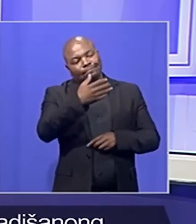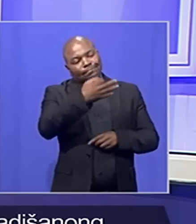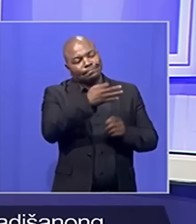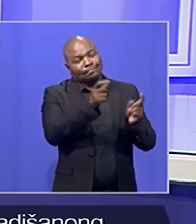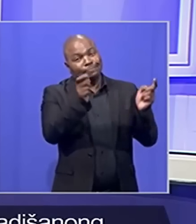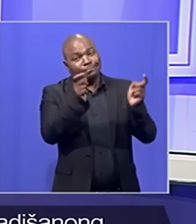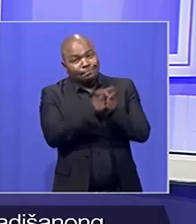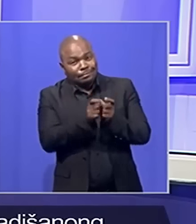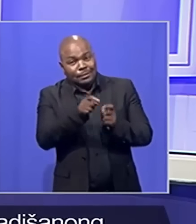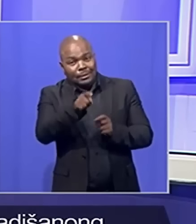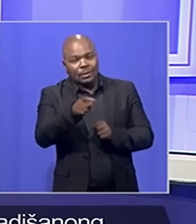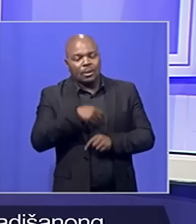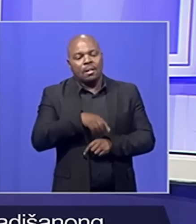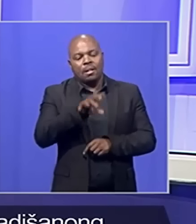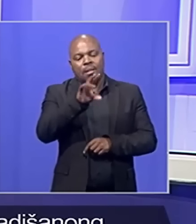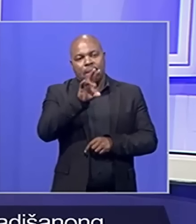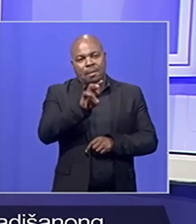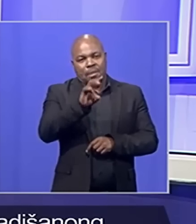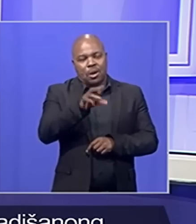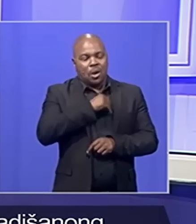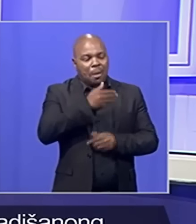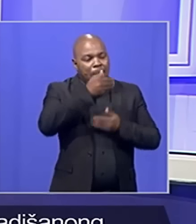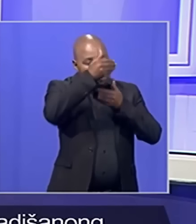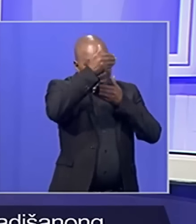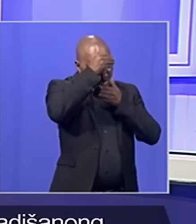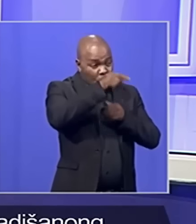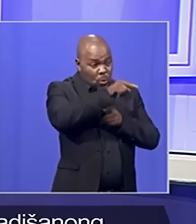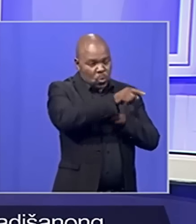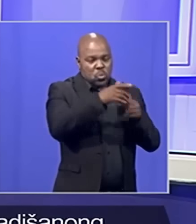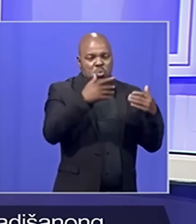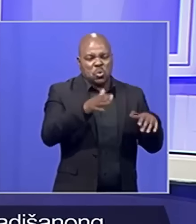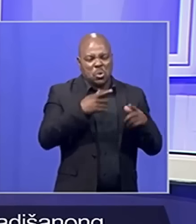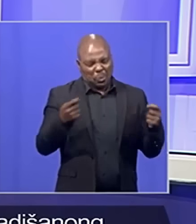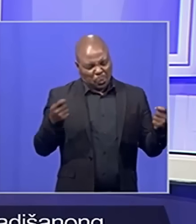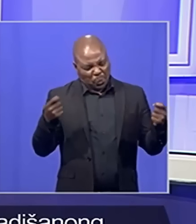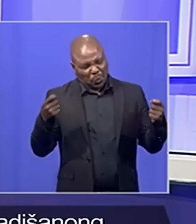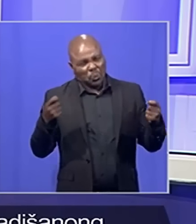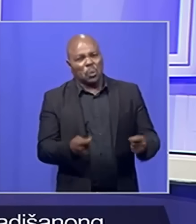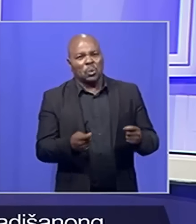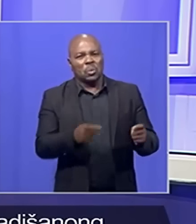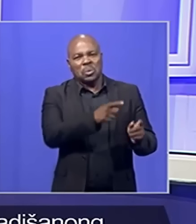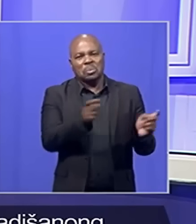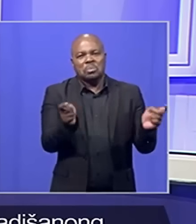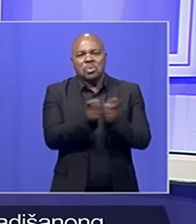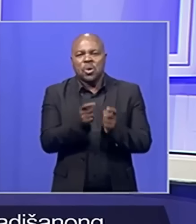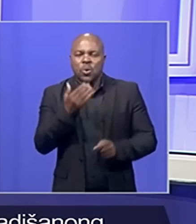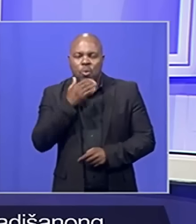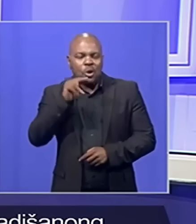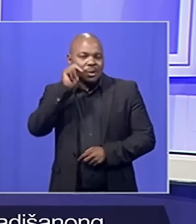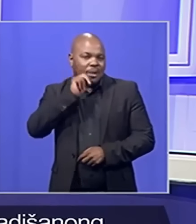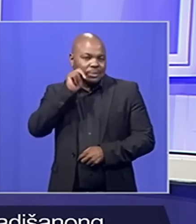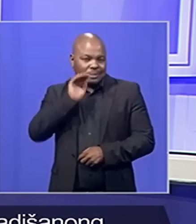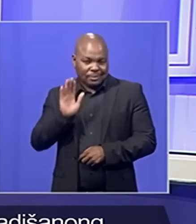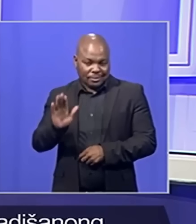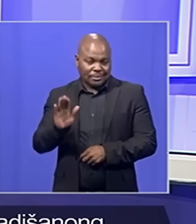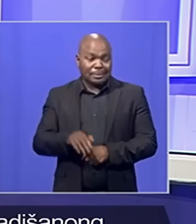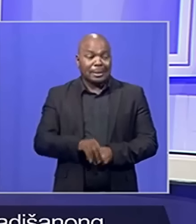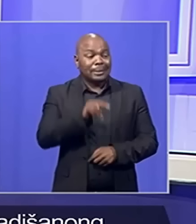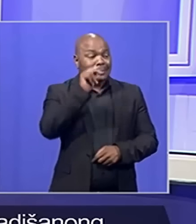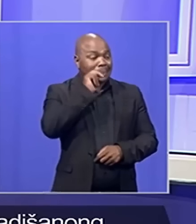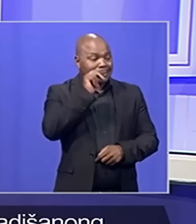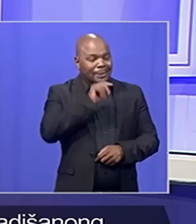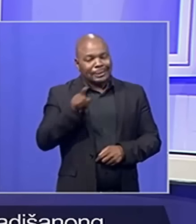ka laboraro fa o beng gae Morocco e tla bego e lomile molomo wa ka tlase. Ba tla ba nkgišetšana magwafa le Nigeria yeo e paletšego